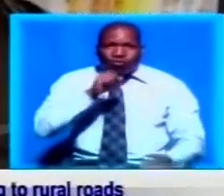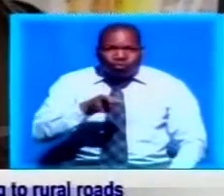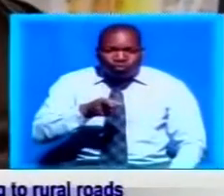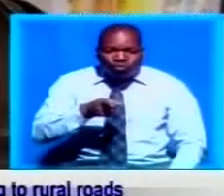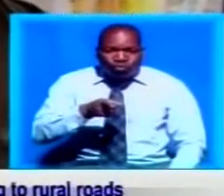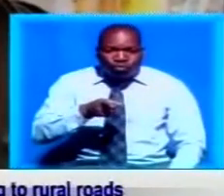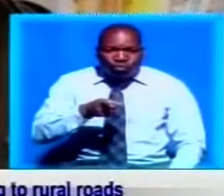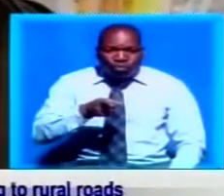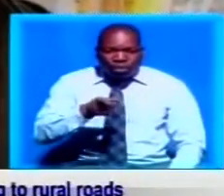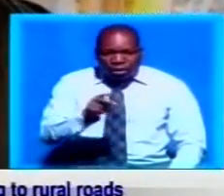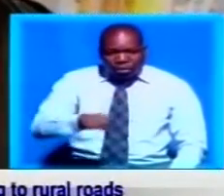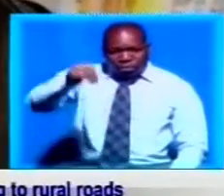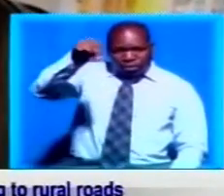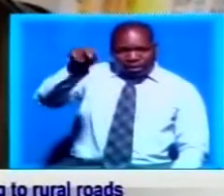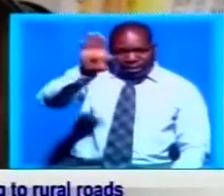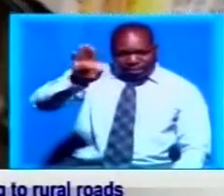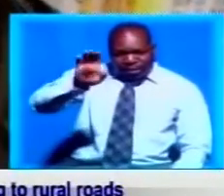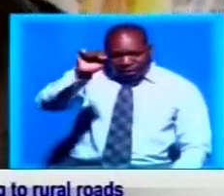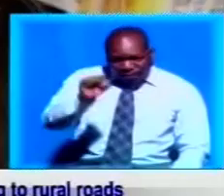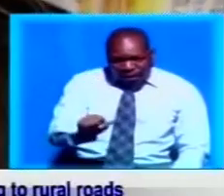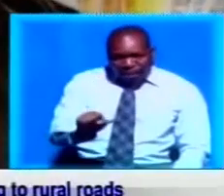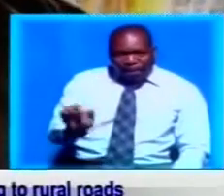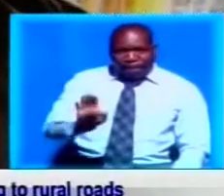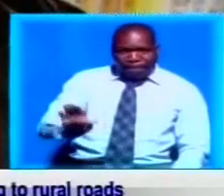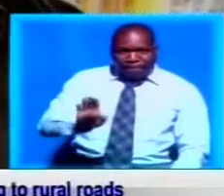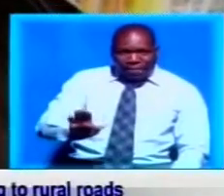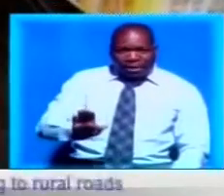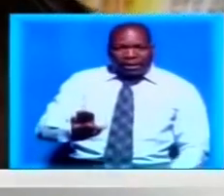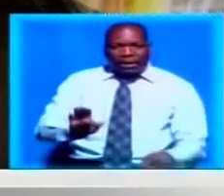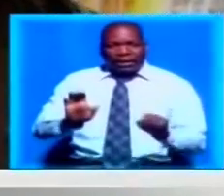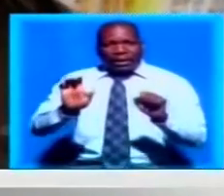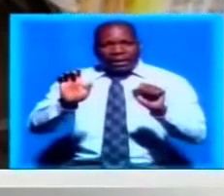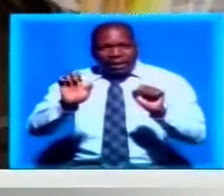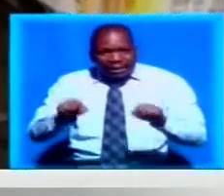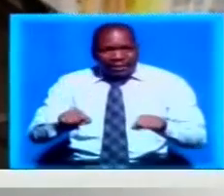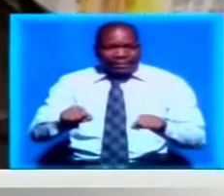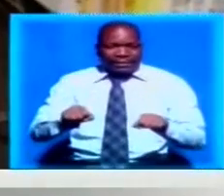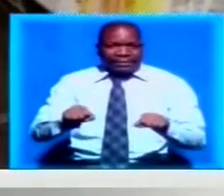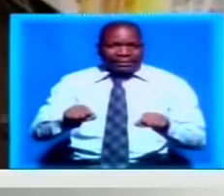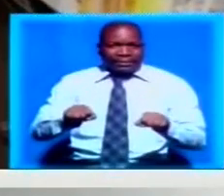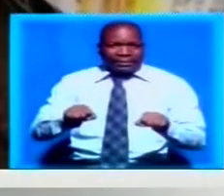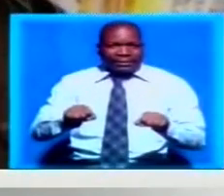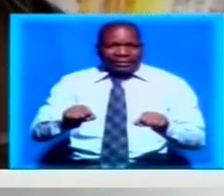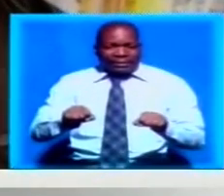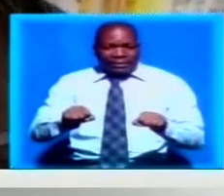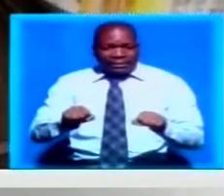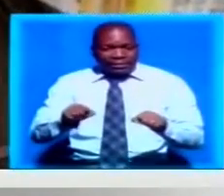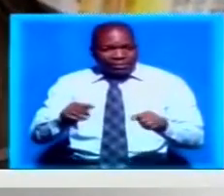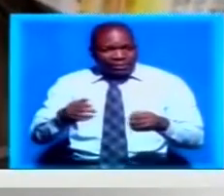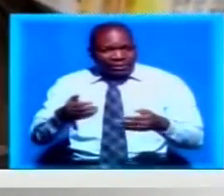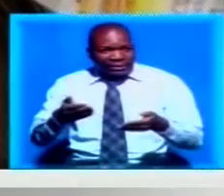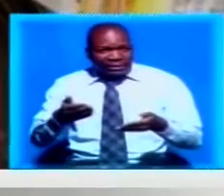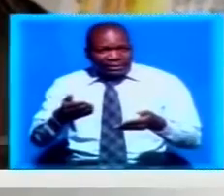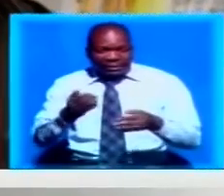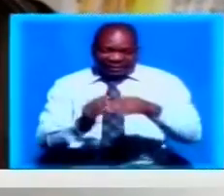the northern and the southern circuits more or less let it, and it can only be done by actually because the government, so the money is